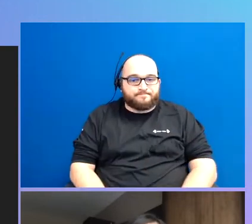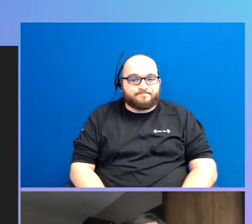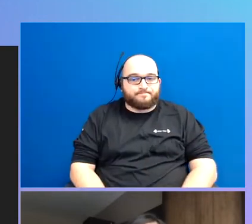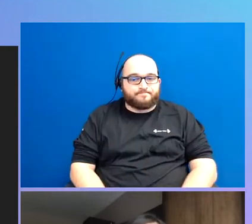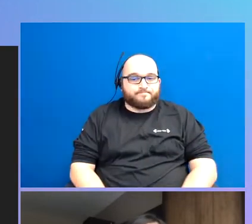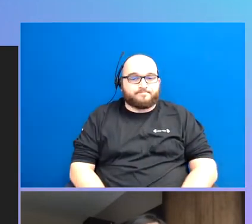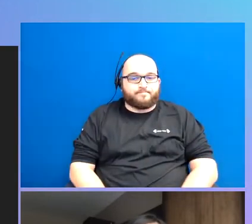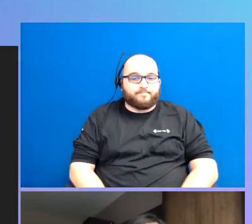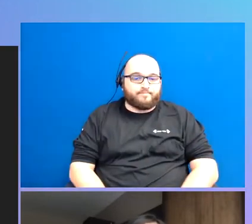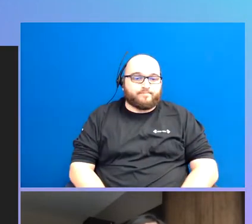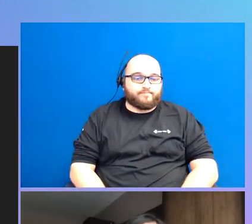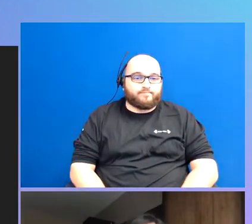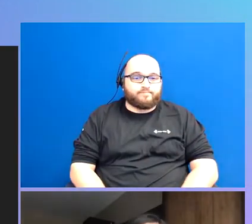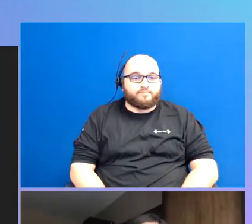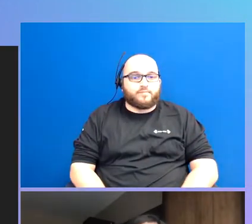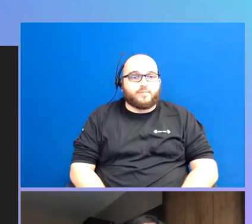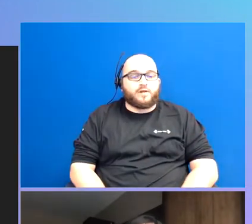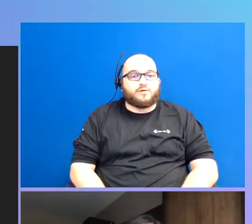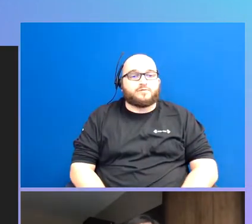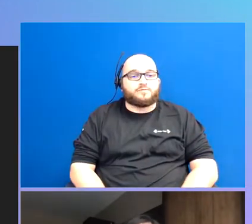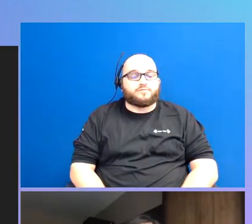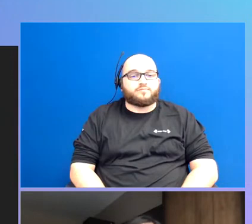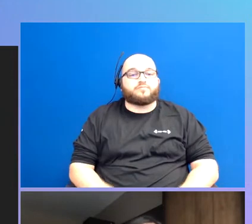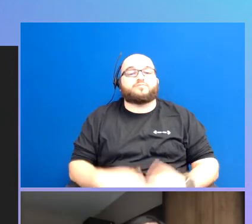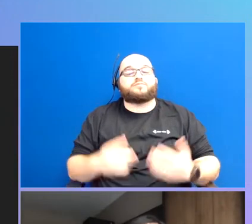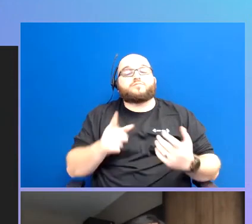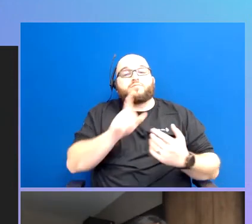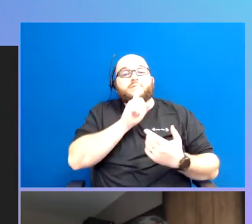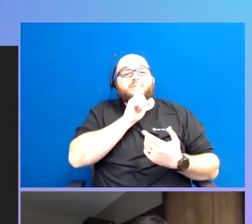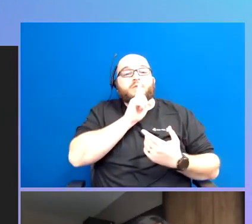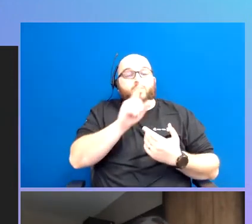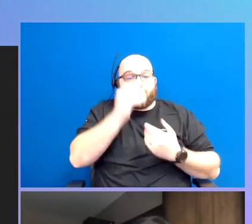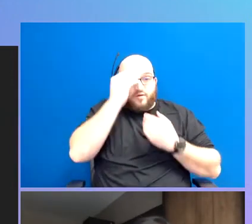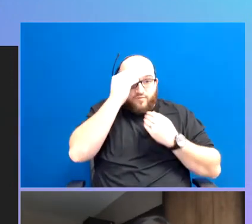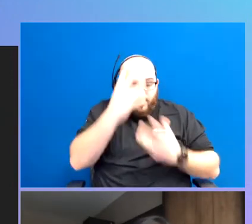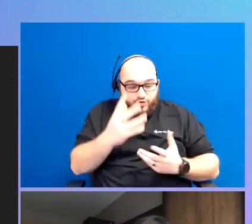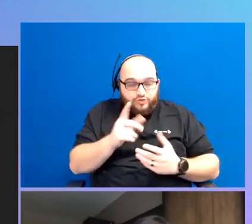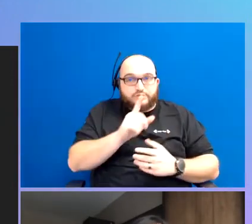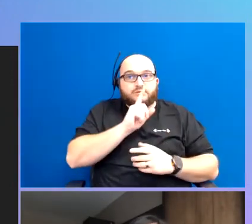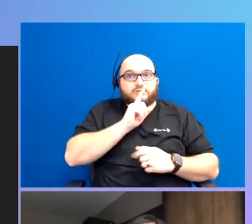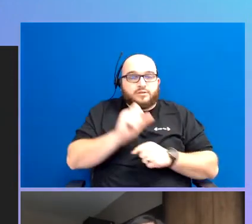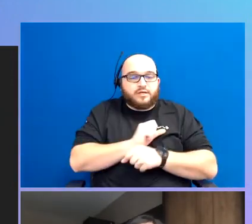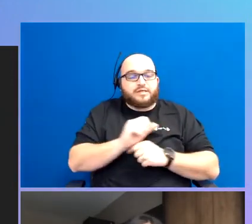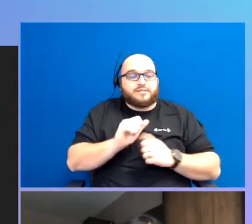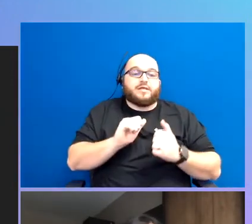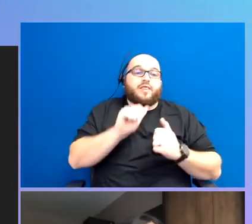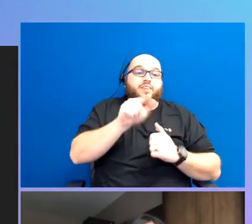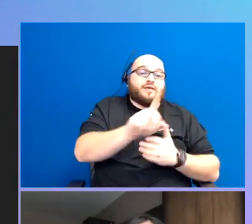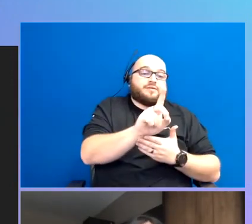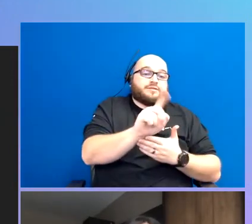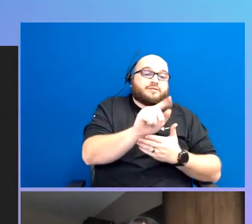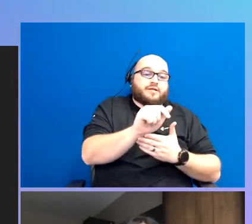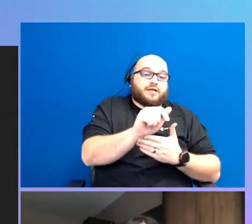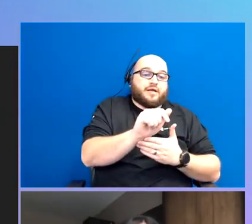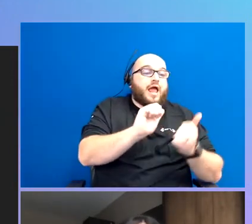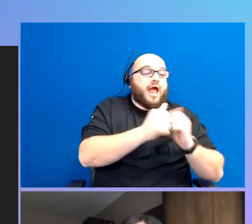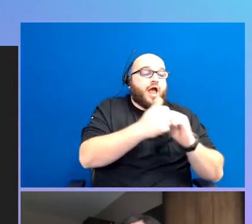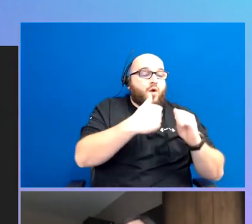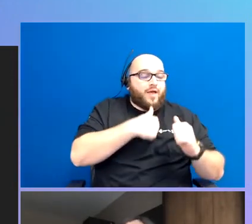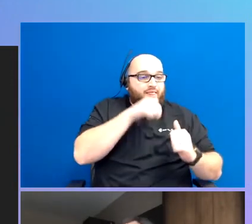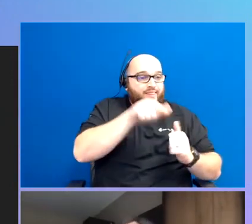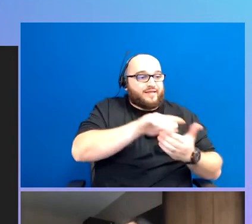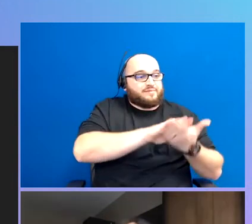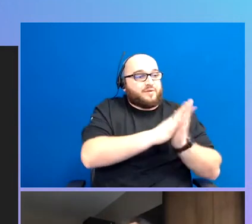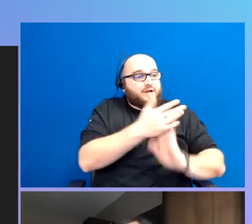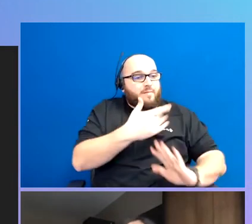Now, the real insight in here is how you take this data and one, use it as a reporting feature. So you